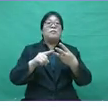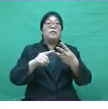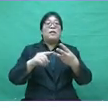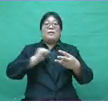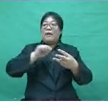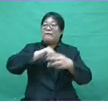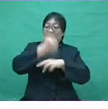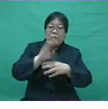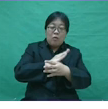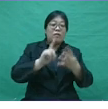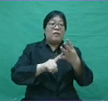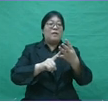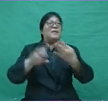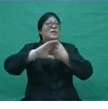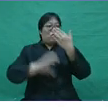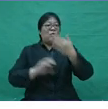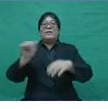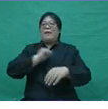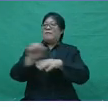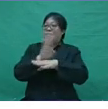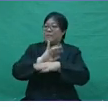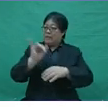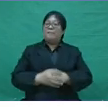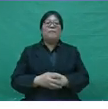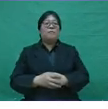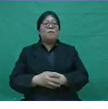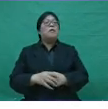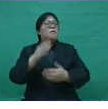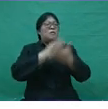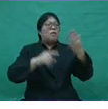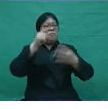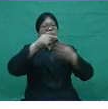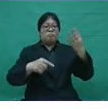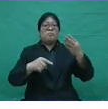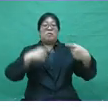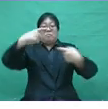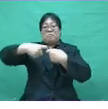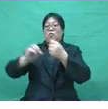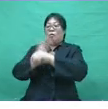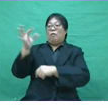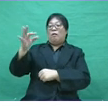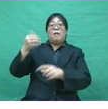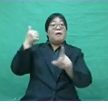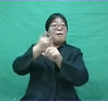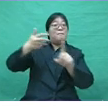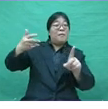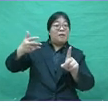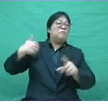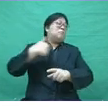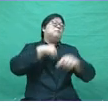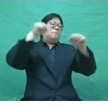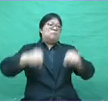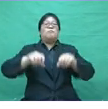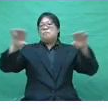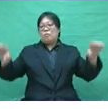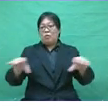Self-Employed Employment Injury Scheme. For some of the immediate response to the COVID-19 impacts, we were able to implement